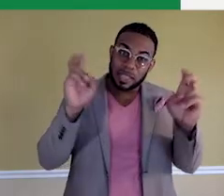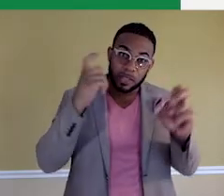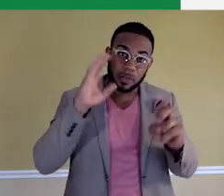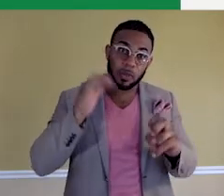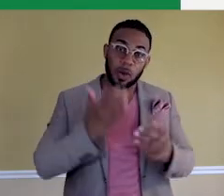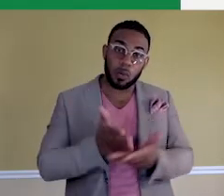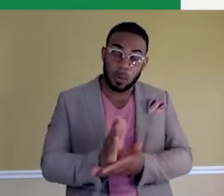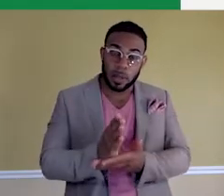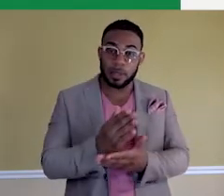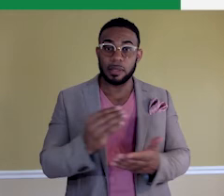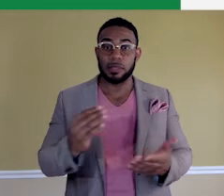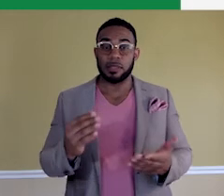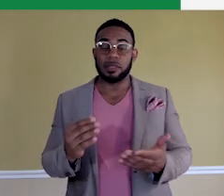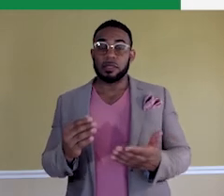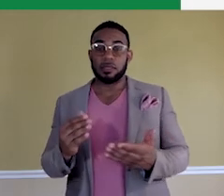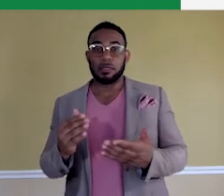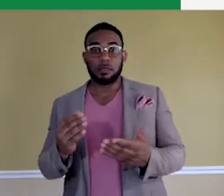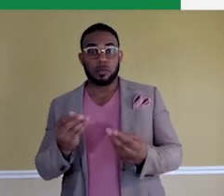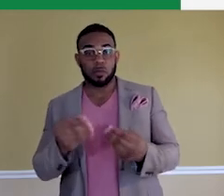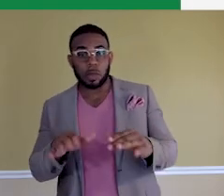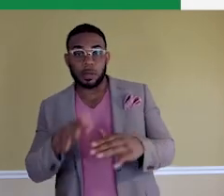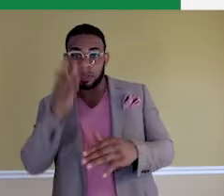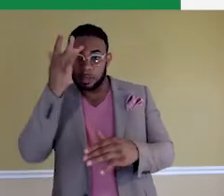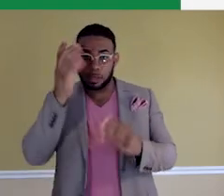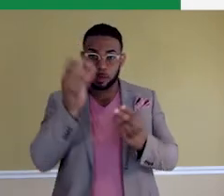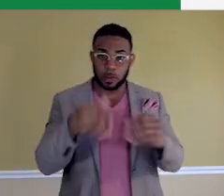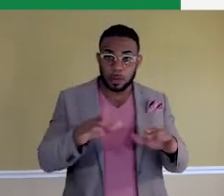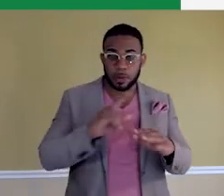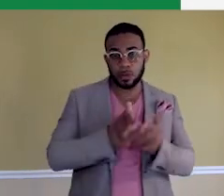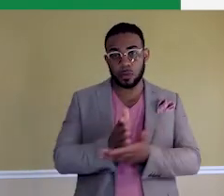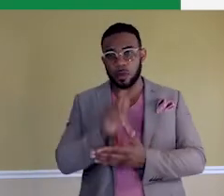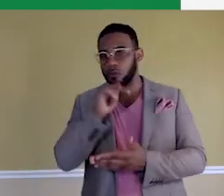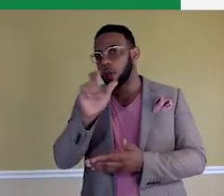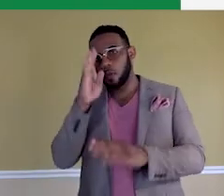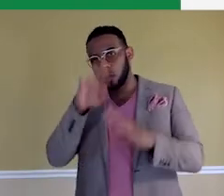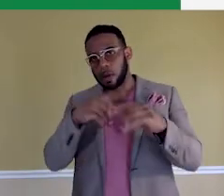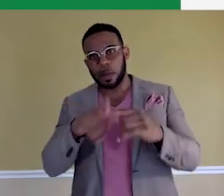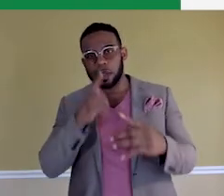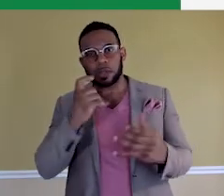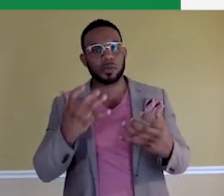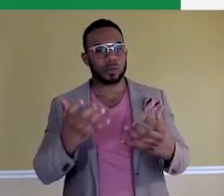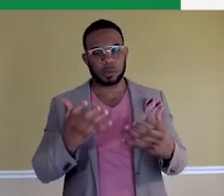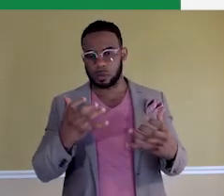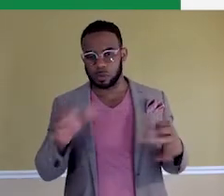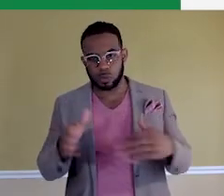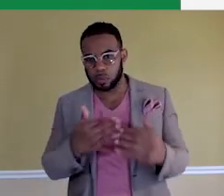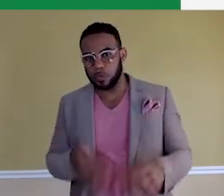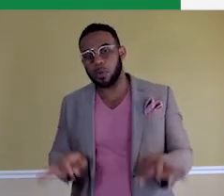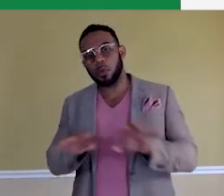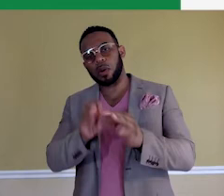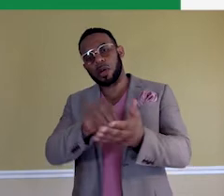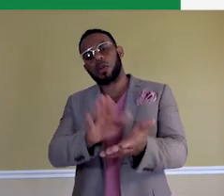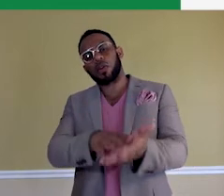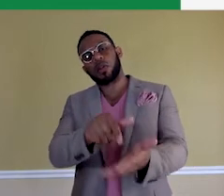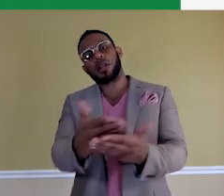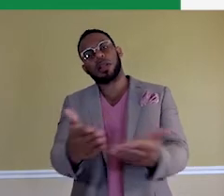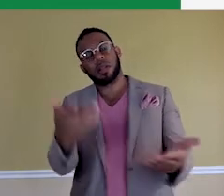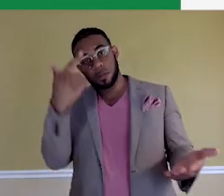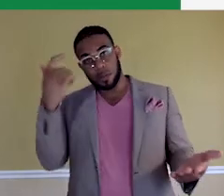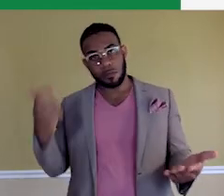about rights and, property, intellectual property and rights. You don't want to worry about it, you just want to build. But it's important that you take note of these things